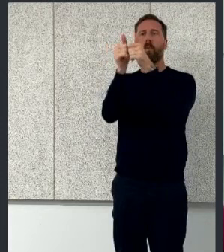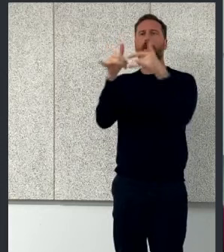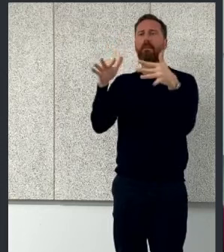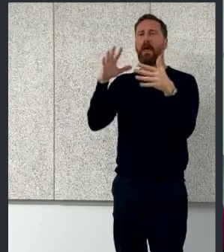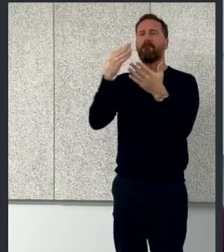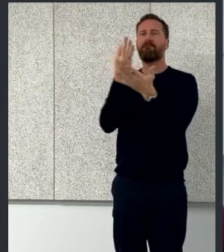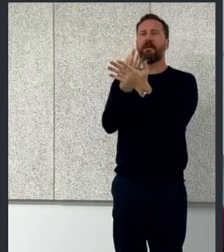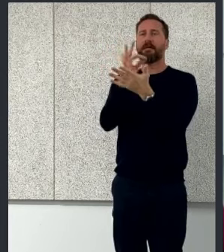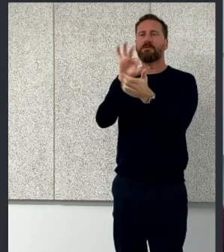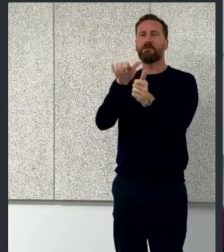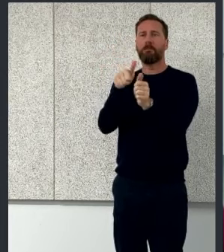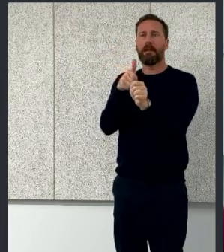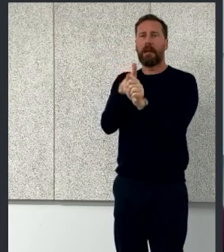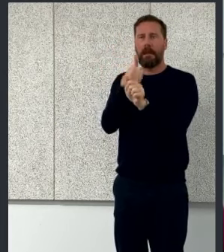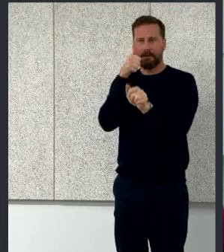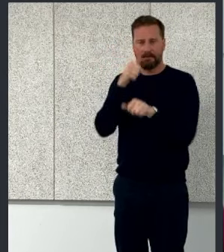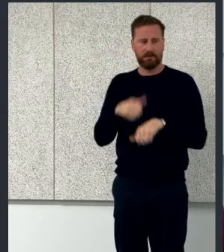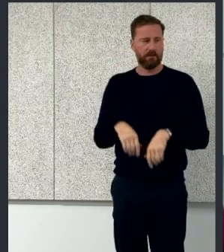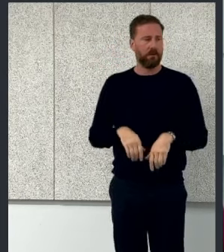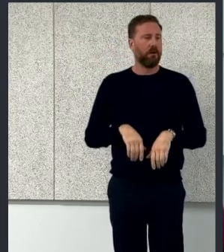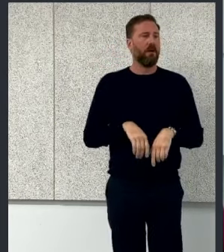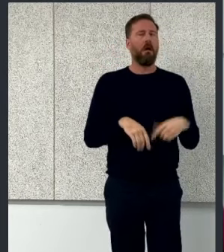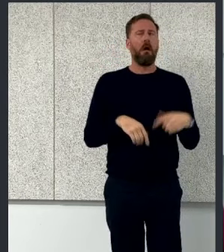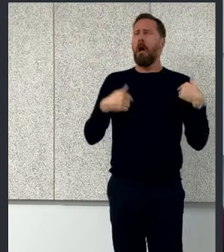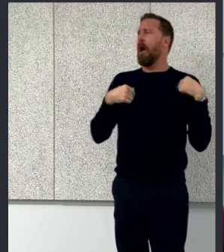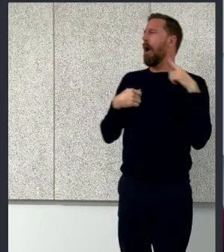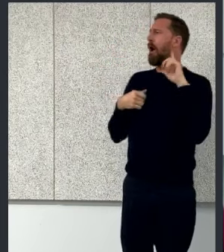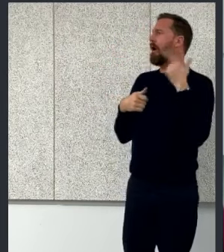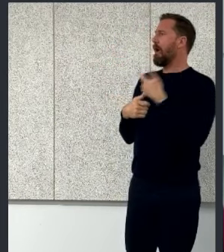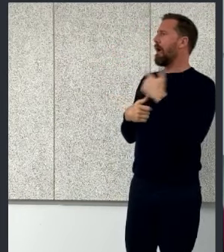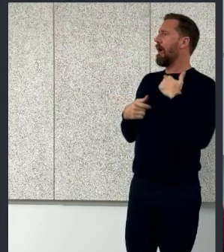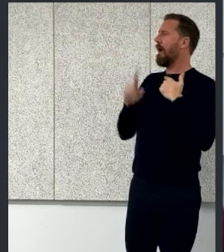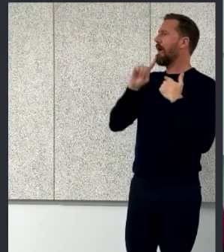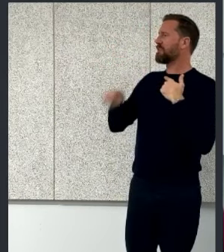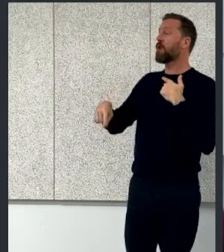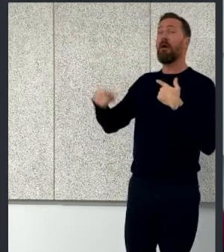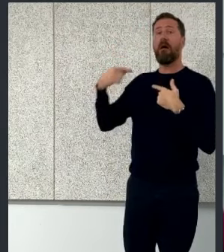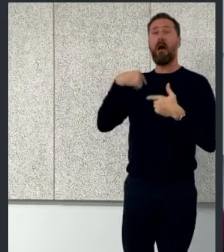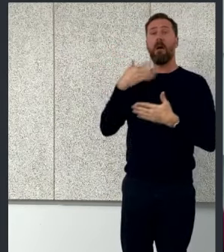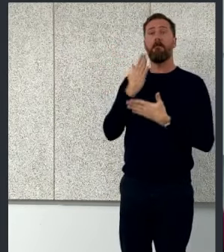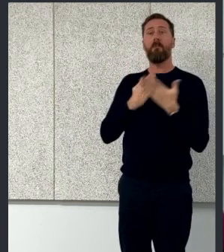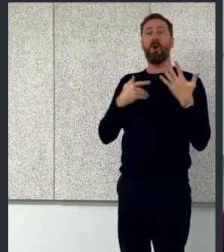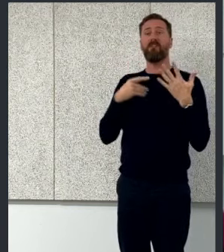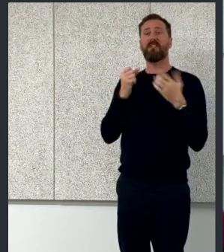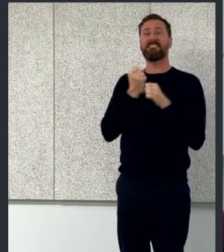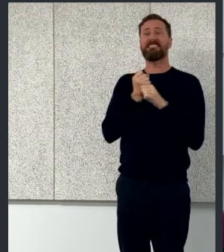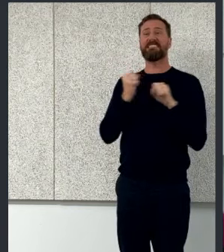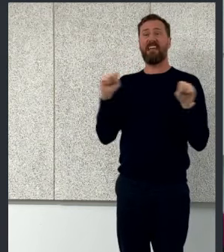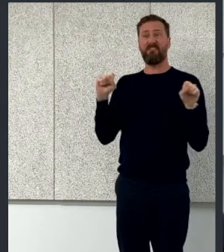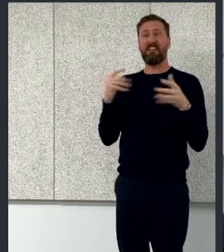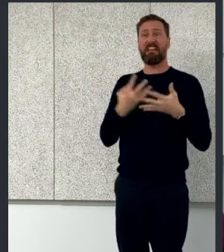Mm-hmm. So I'll weigh in. I'm on the safety net coalition of grantmakers yes. in the arts. So,